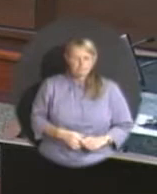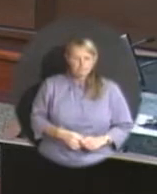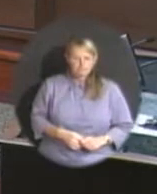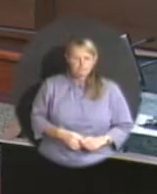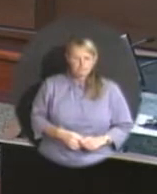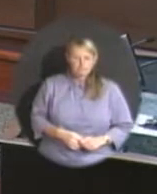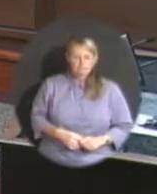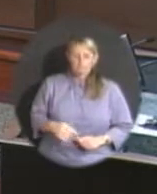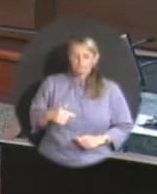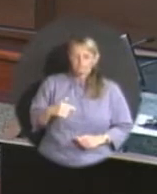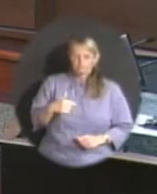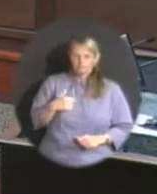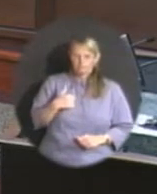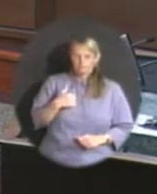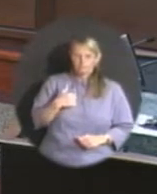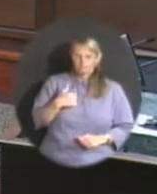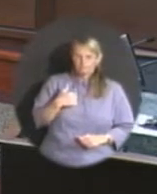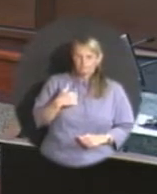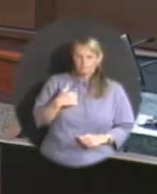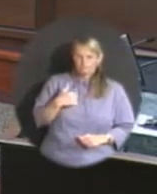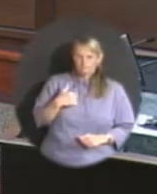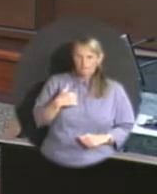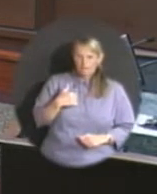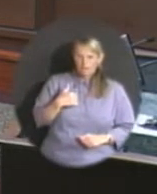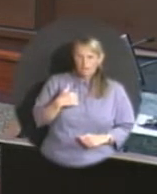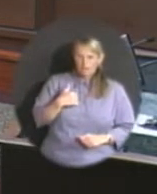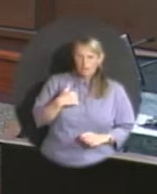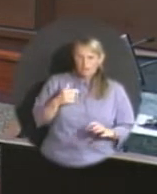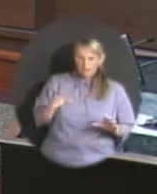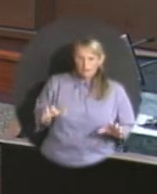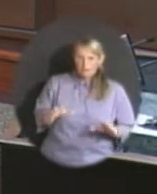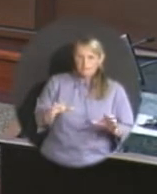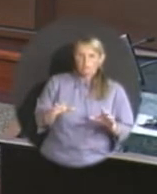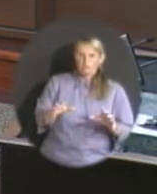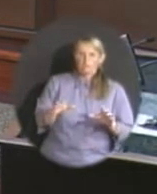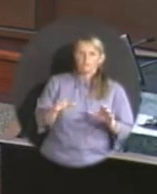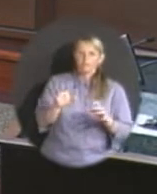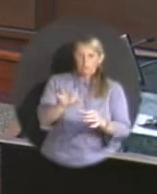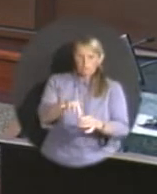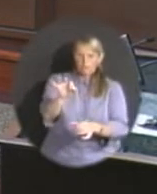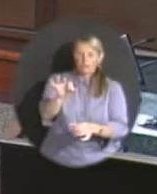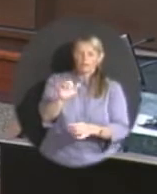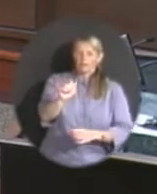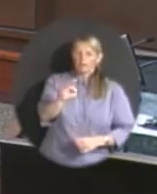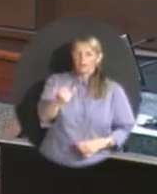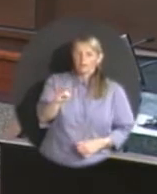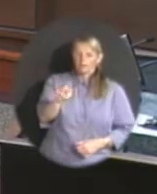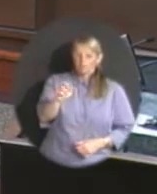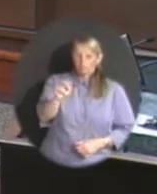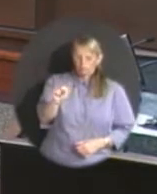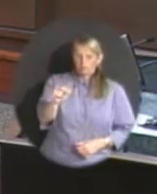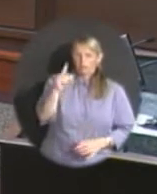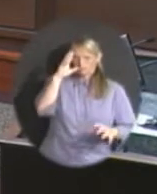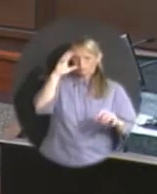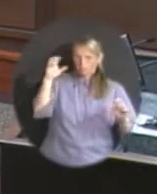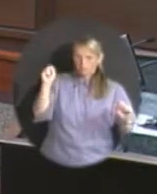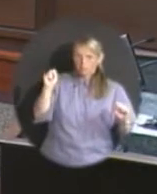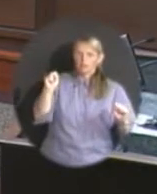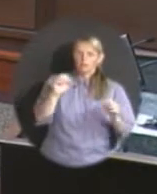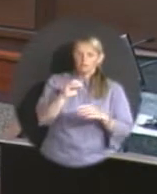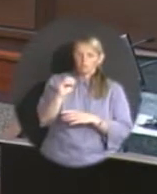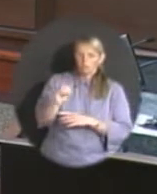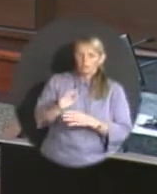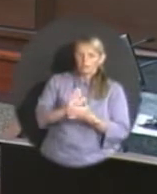I move that we elect Amy Martin as president of the Olathe Schools Board of Education for the